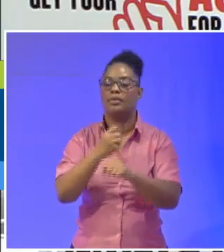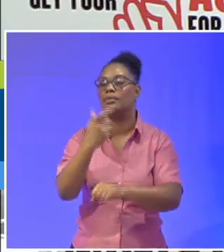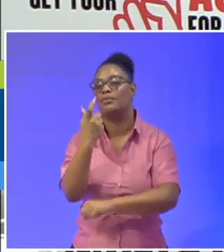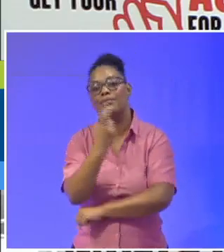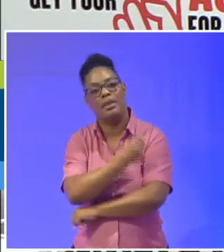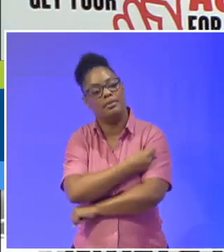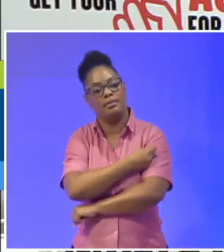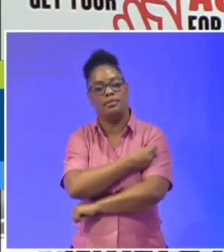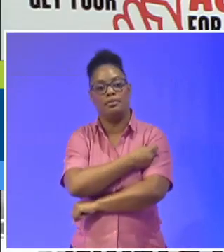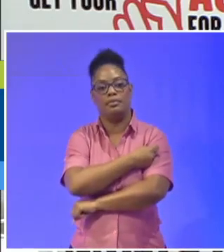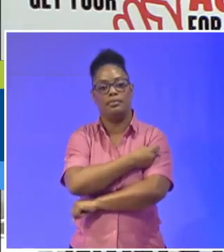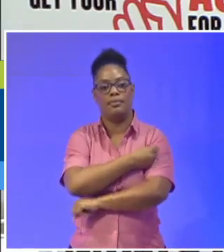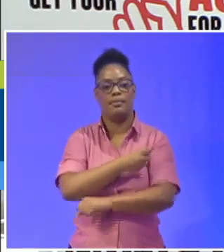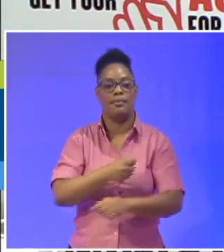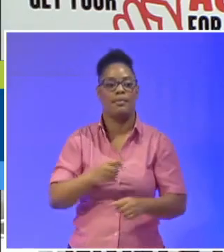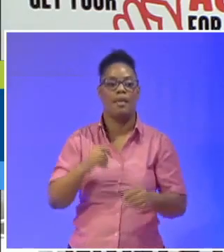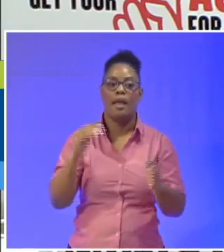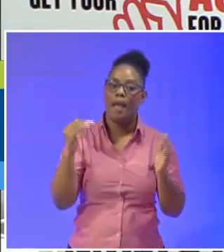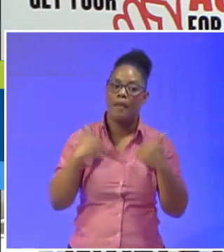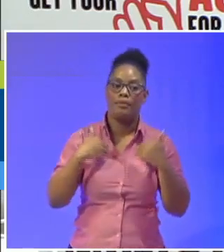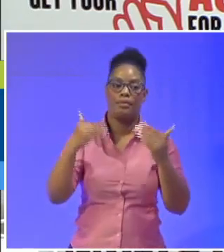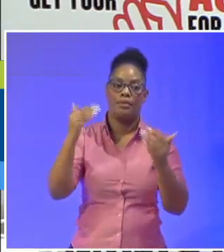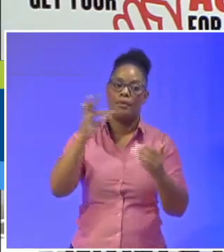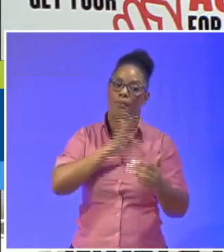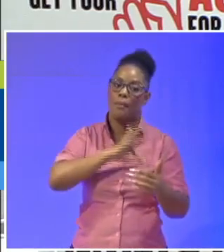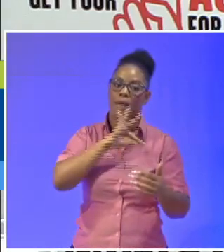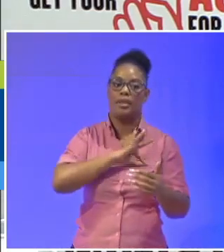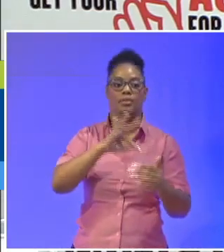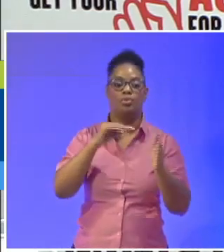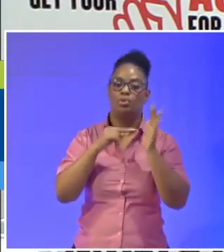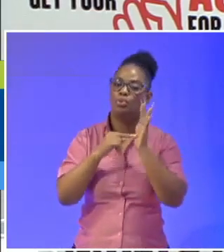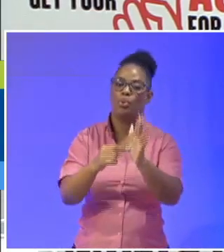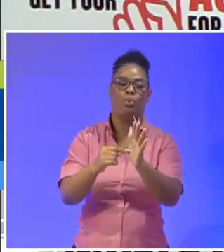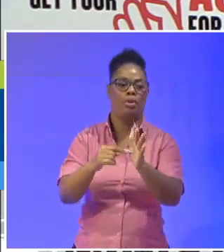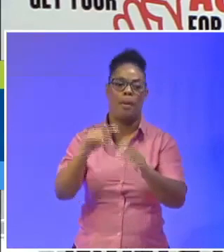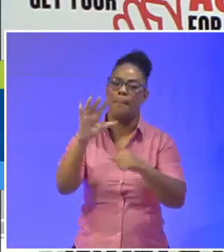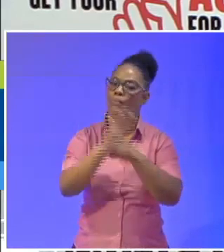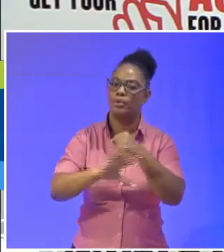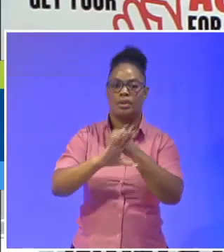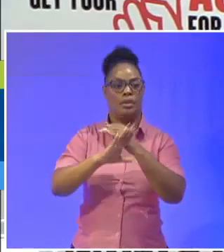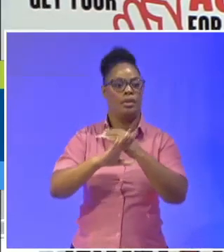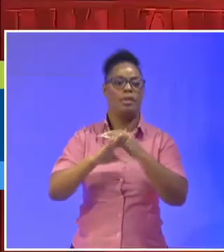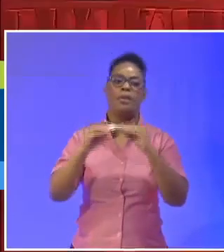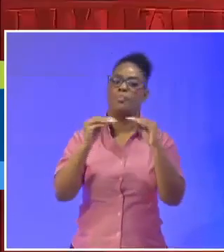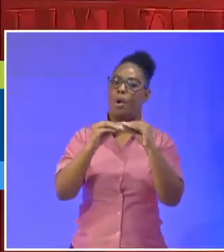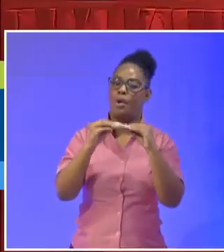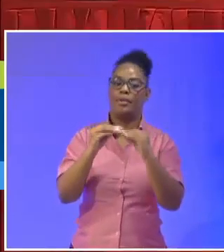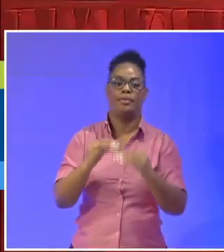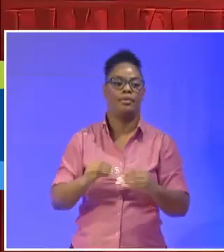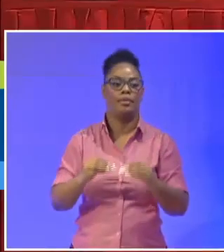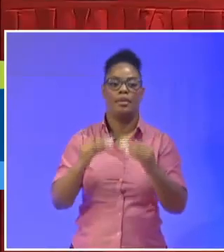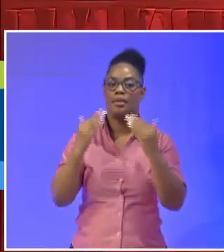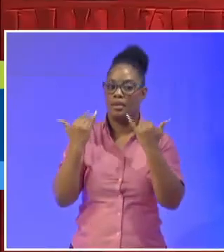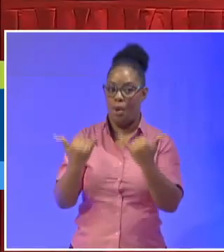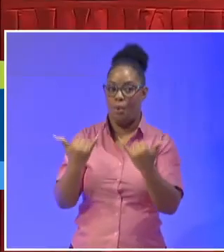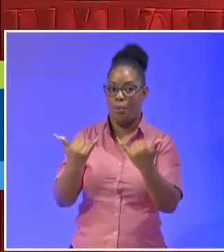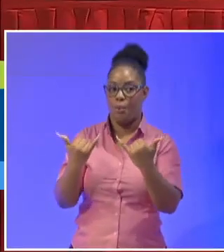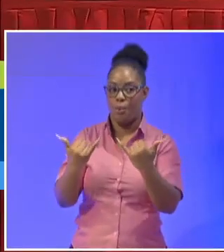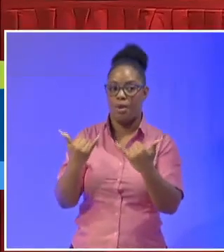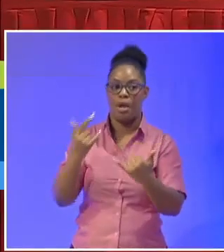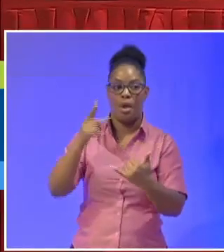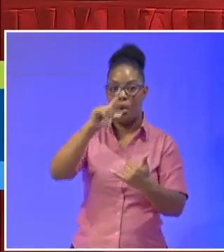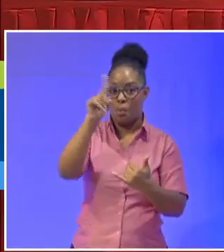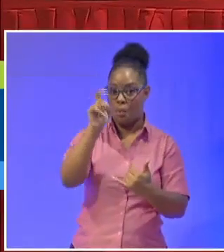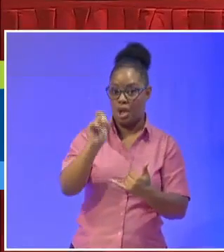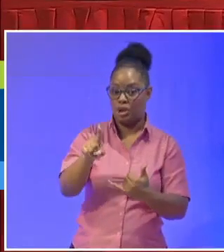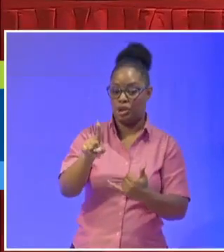vaccines are undisputed. Thank you very much, Al, and now we could take some questions. Thank you, Minister. And as we move into the question and answer segment of